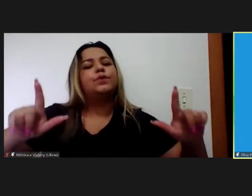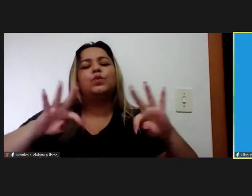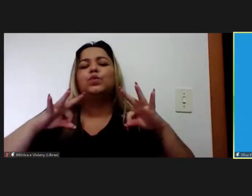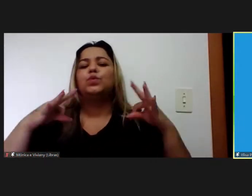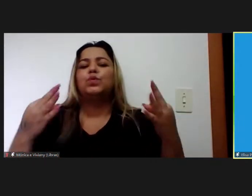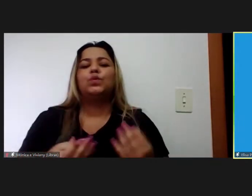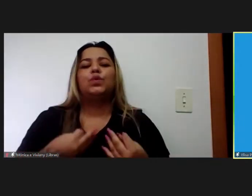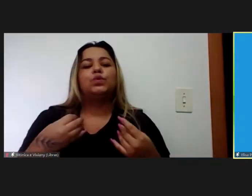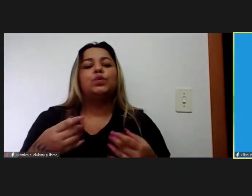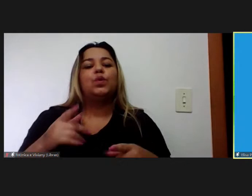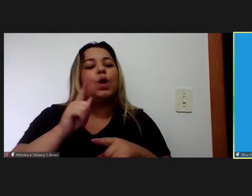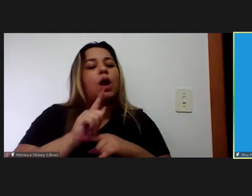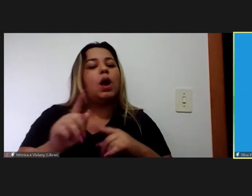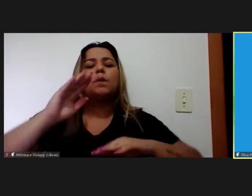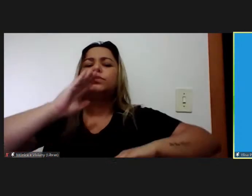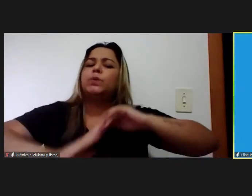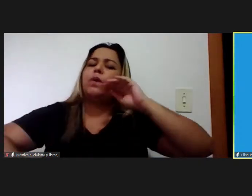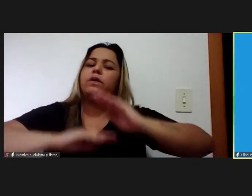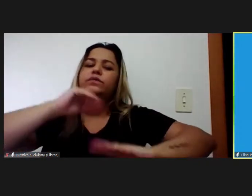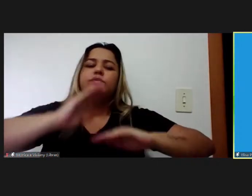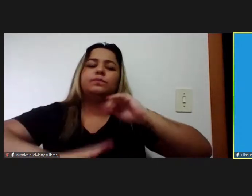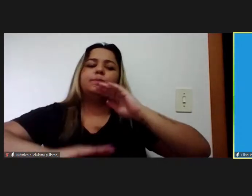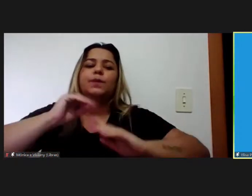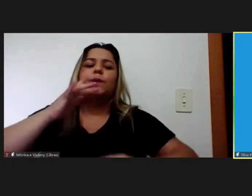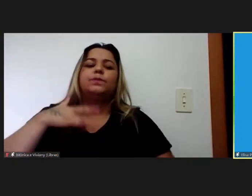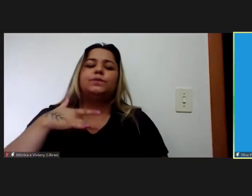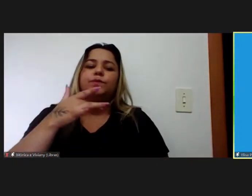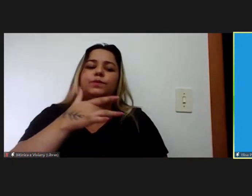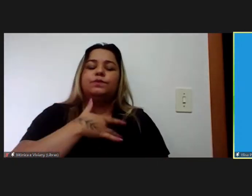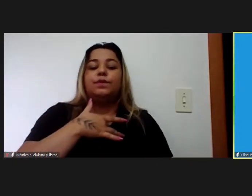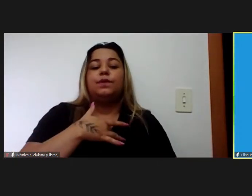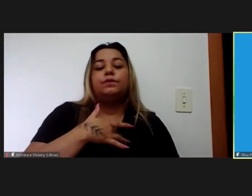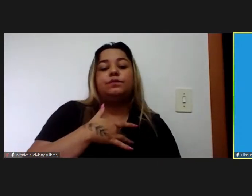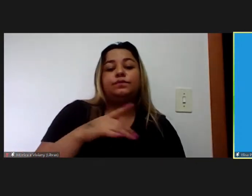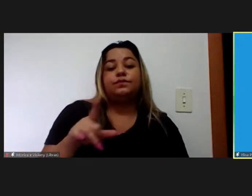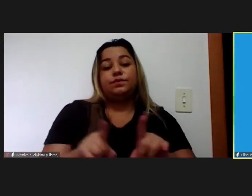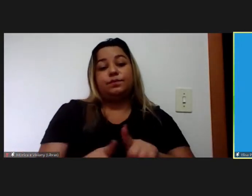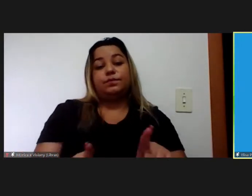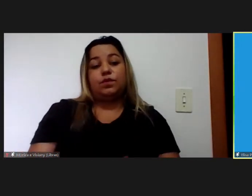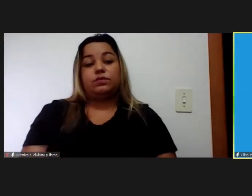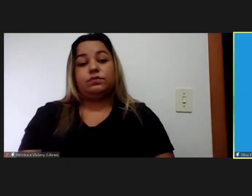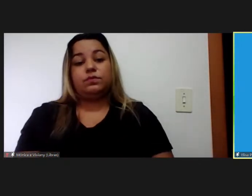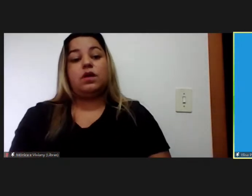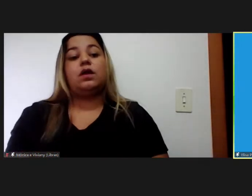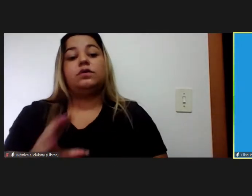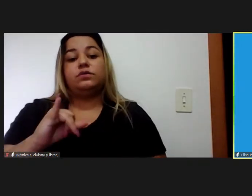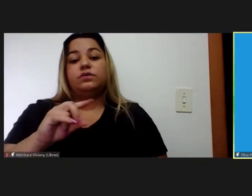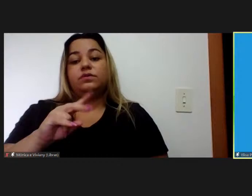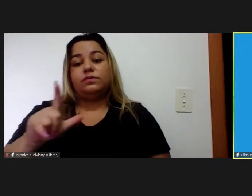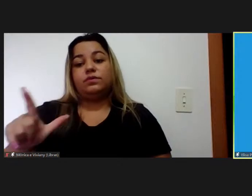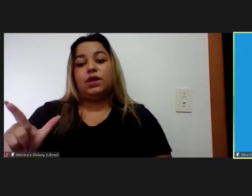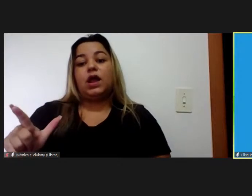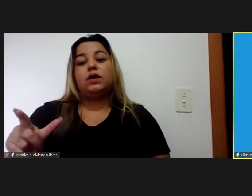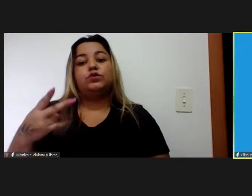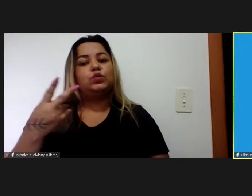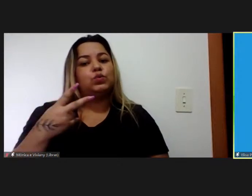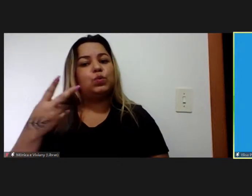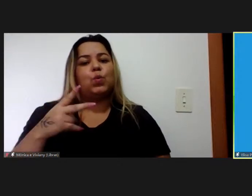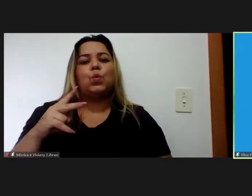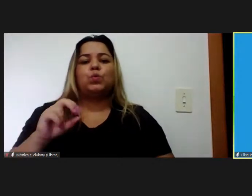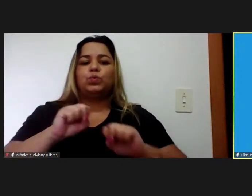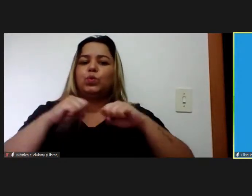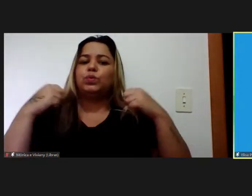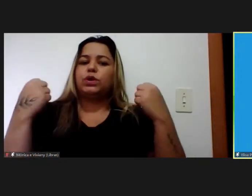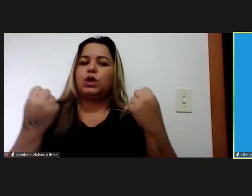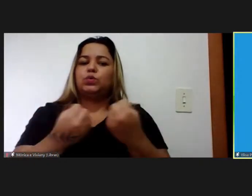our panelists, and all the managers, health professionals, researchers, and civil society that are participating in this